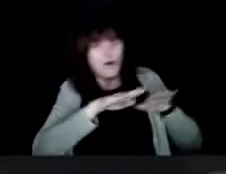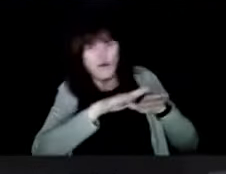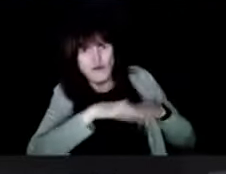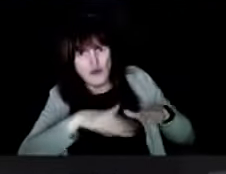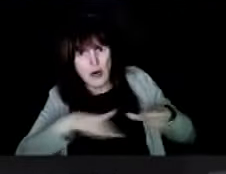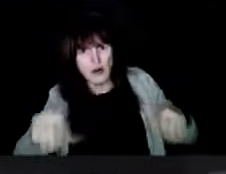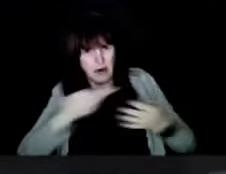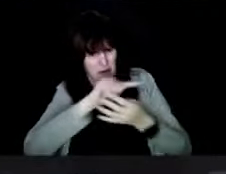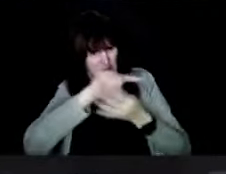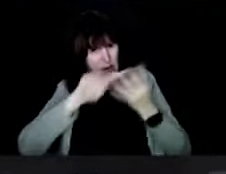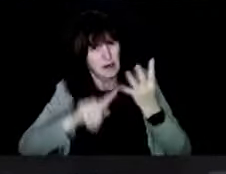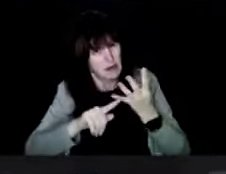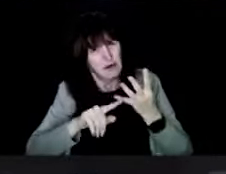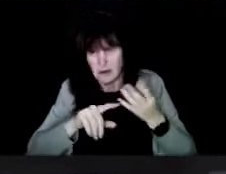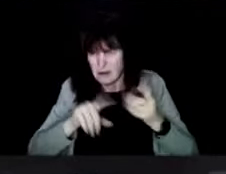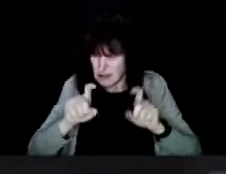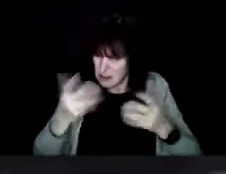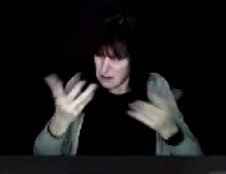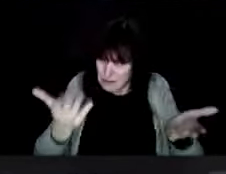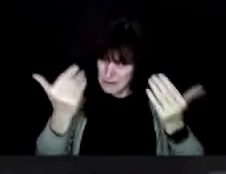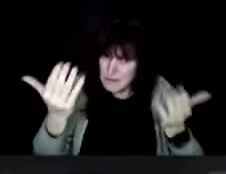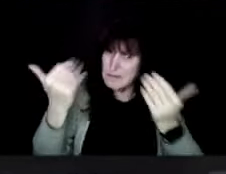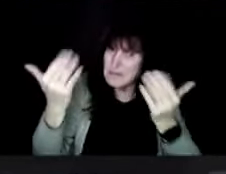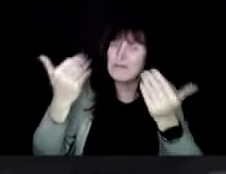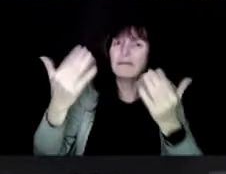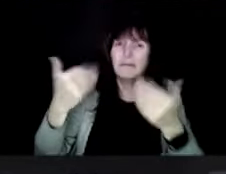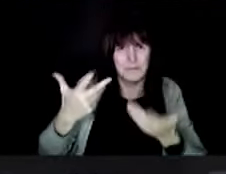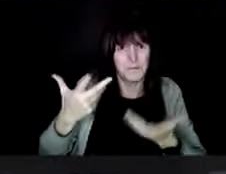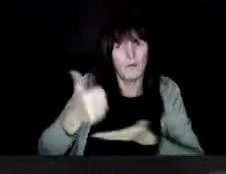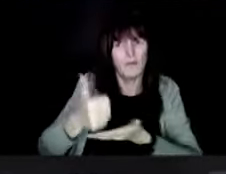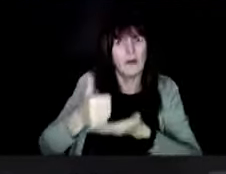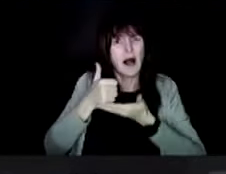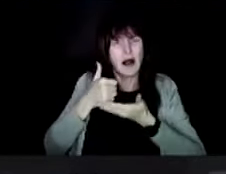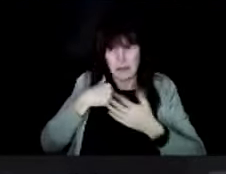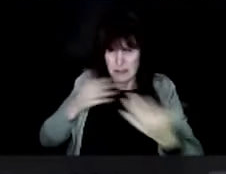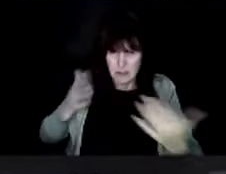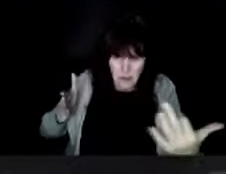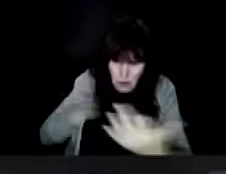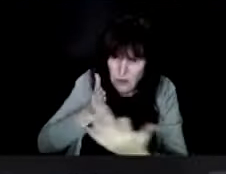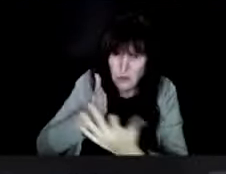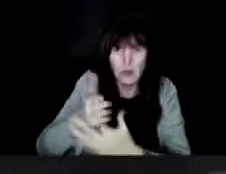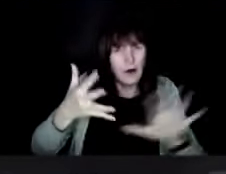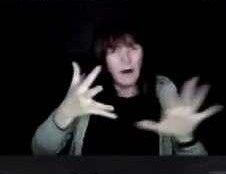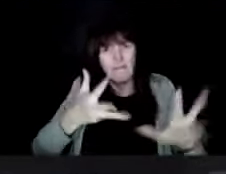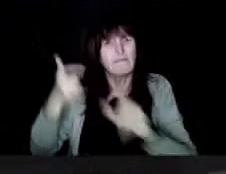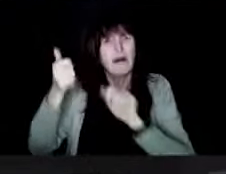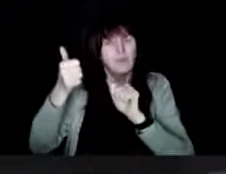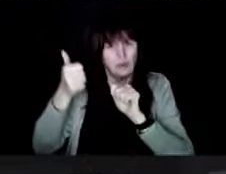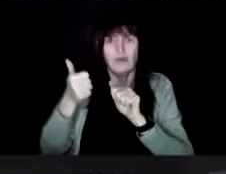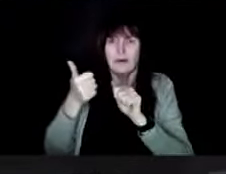this quicker so that we can get back to our new normal of